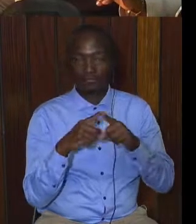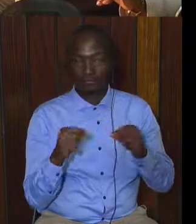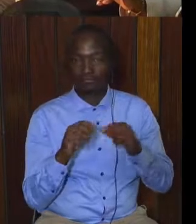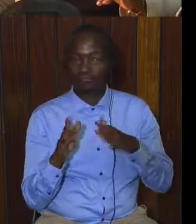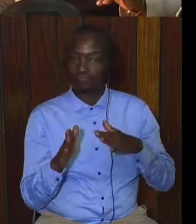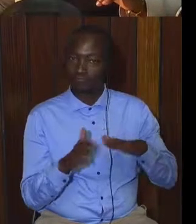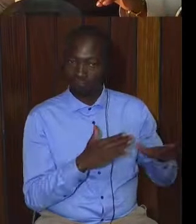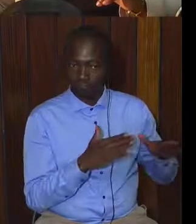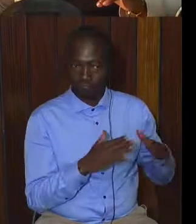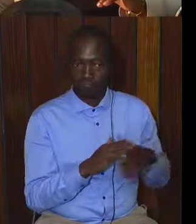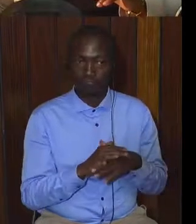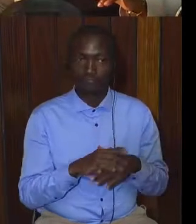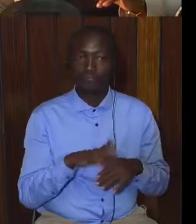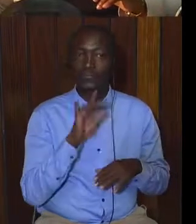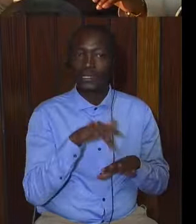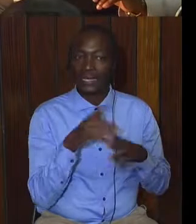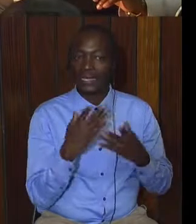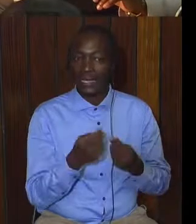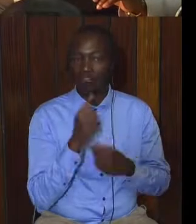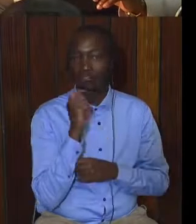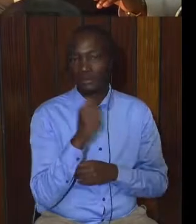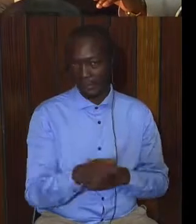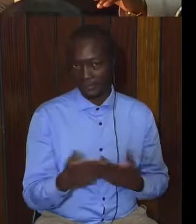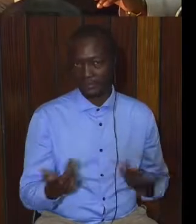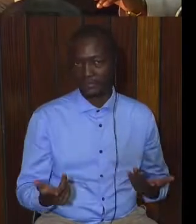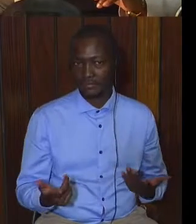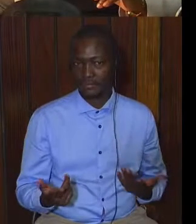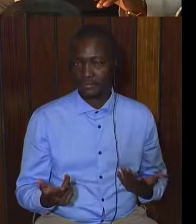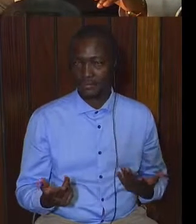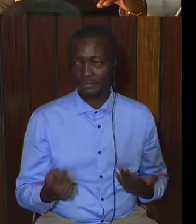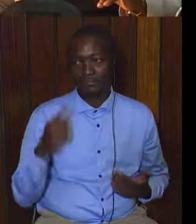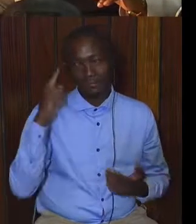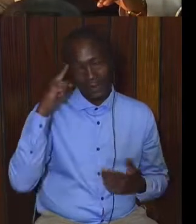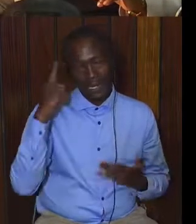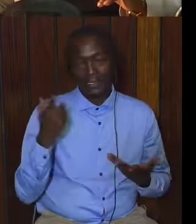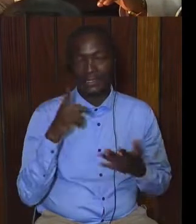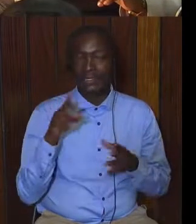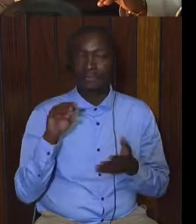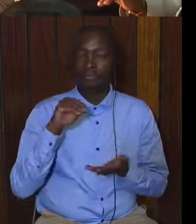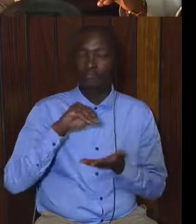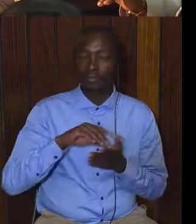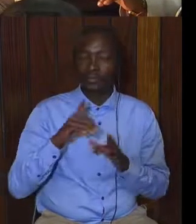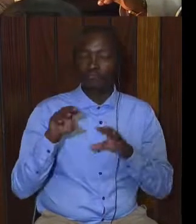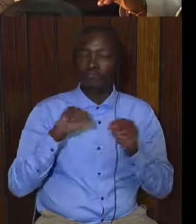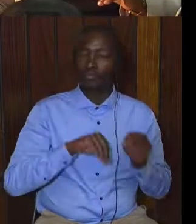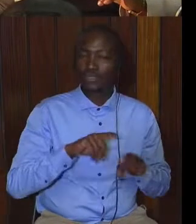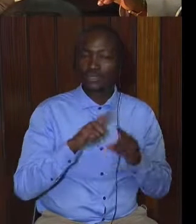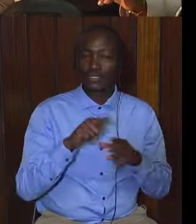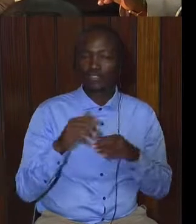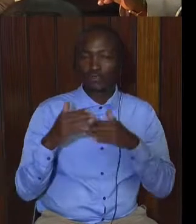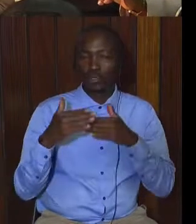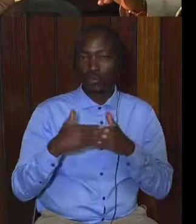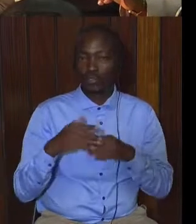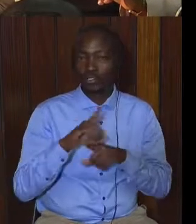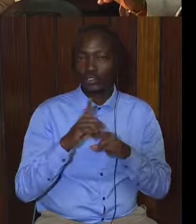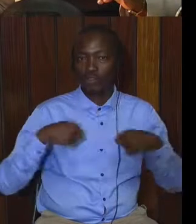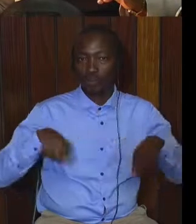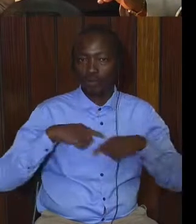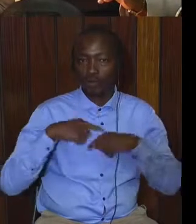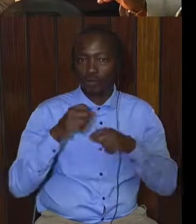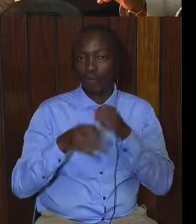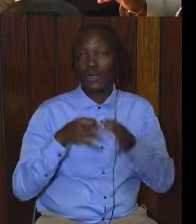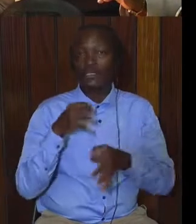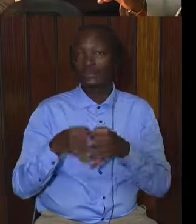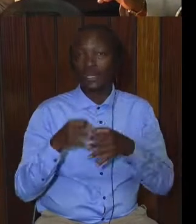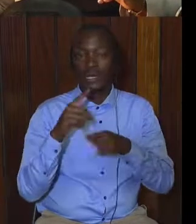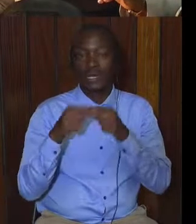patronage guarantee that had to be paid. I think that brings us to the conclusion of our